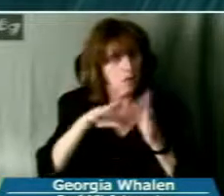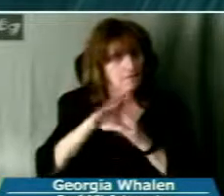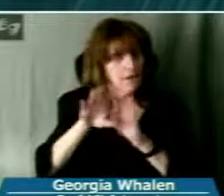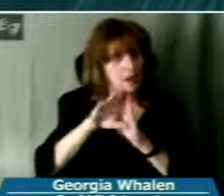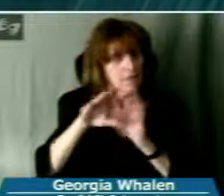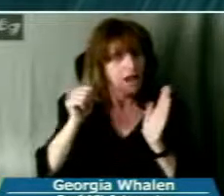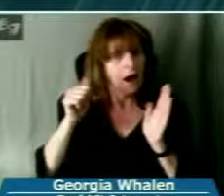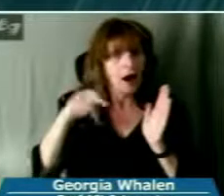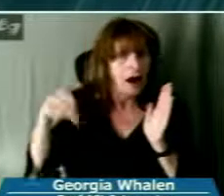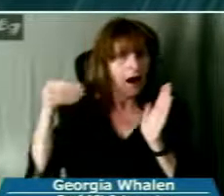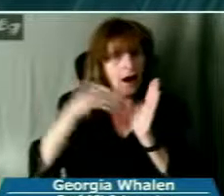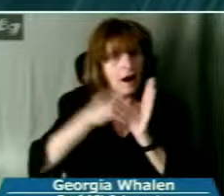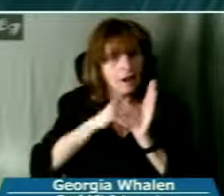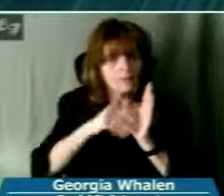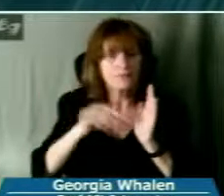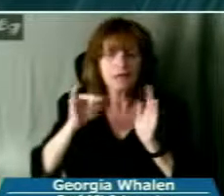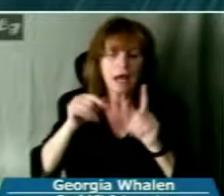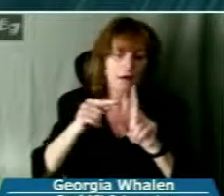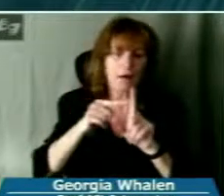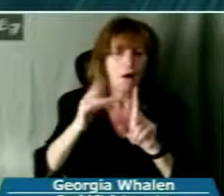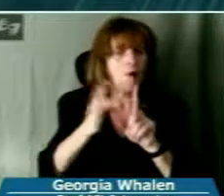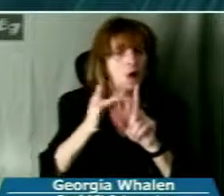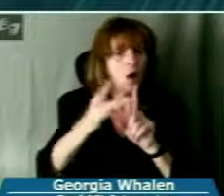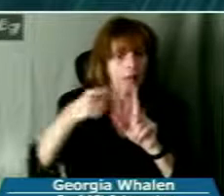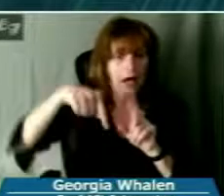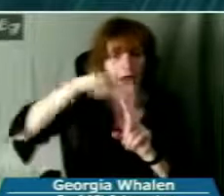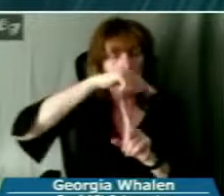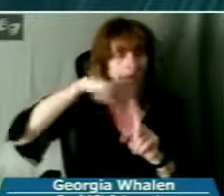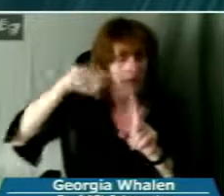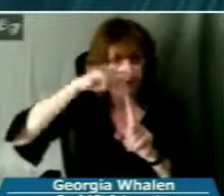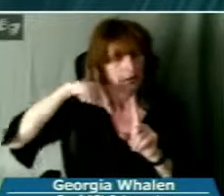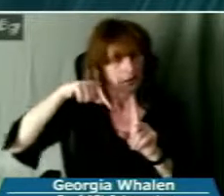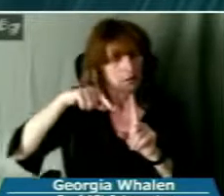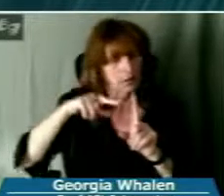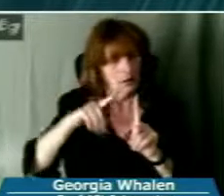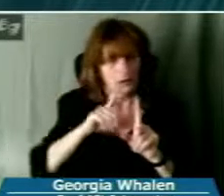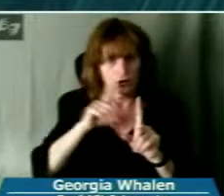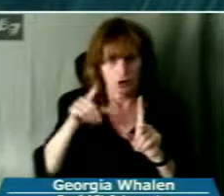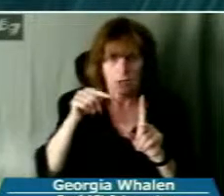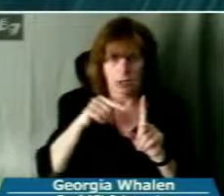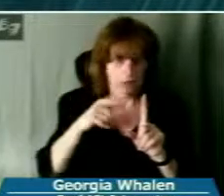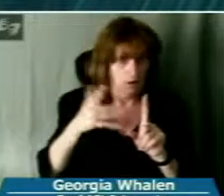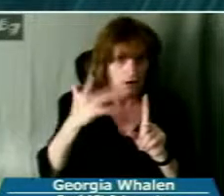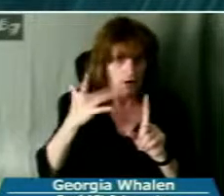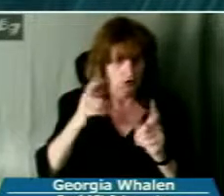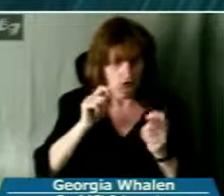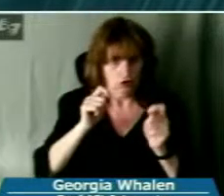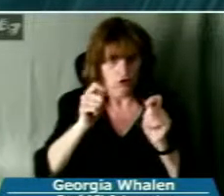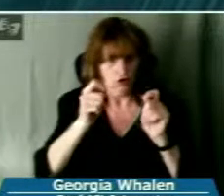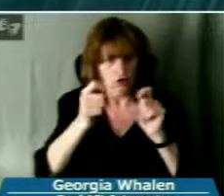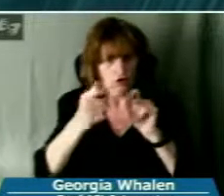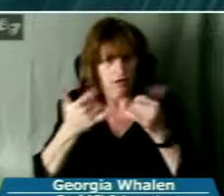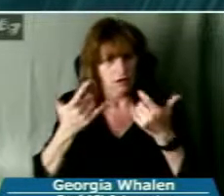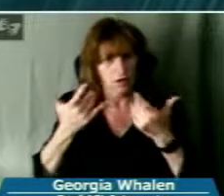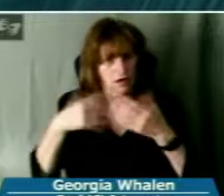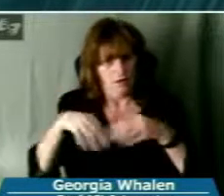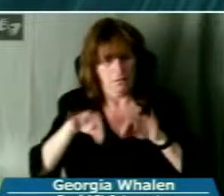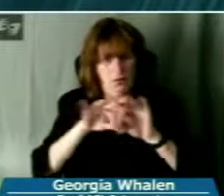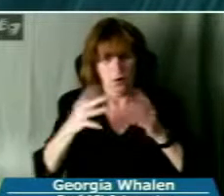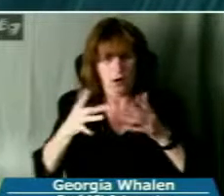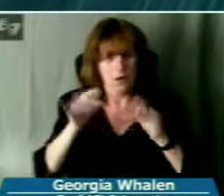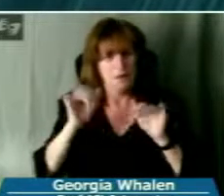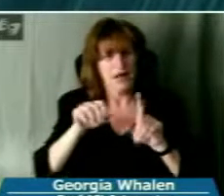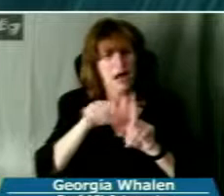we'll continue to keep up to date so we can make sure we're on top of it. It's absolutely a pillar when it comes to controlling this virus and controlling the spread.